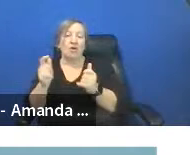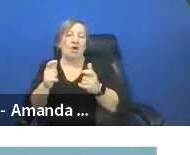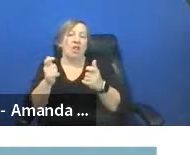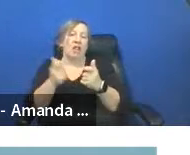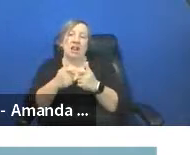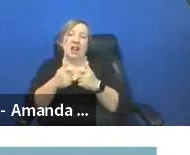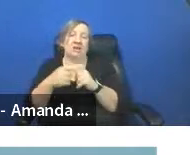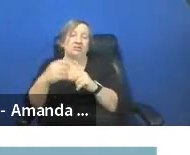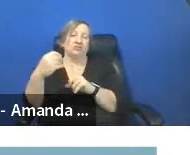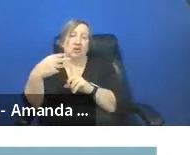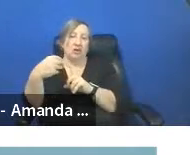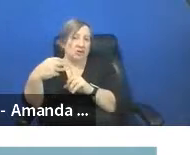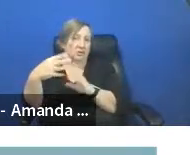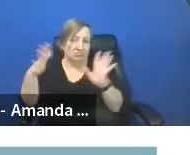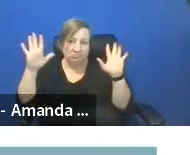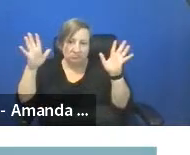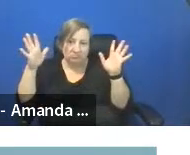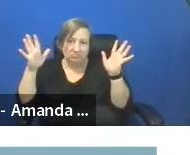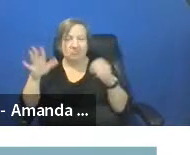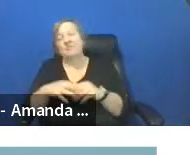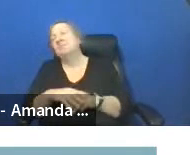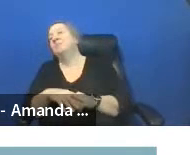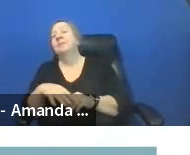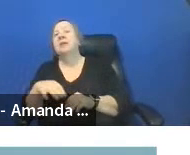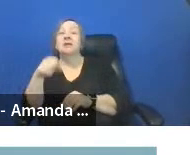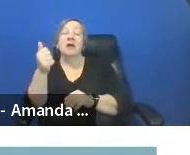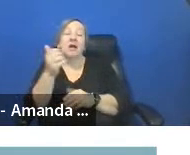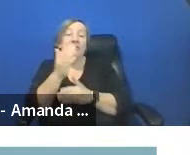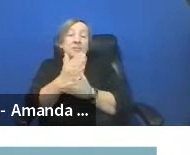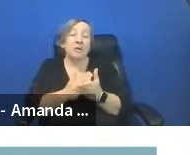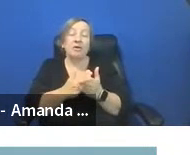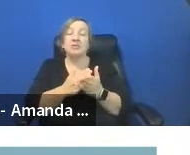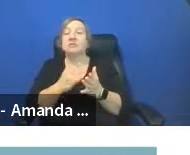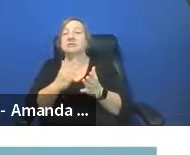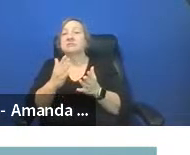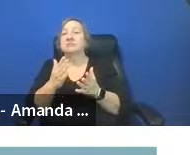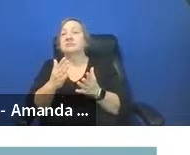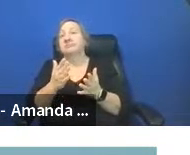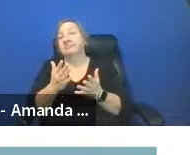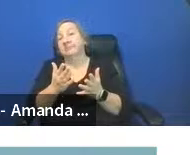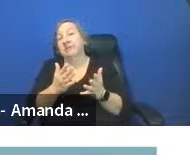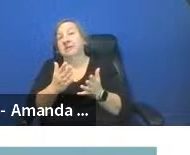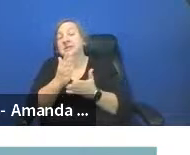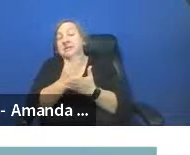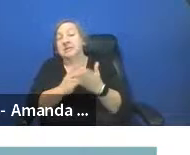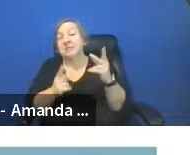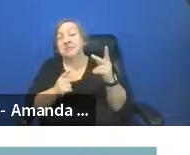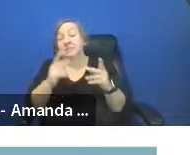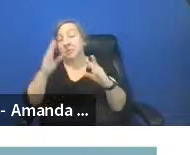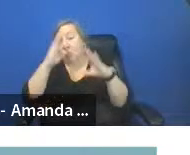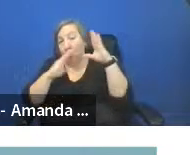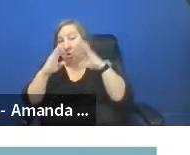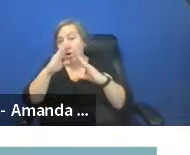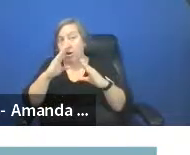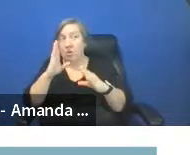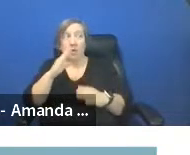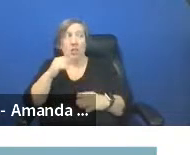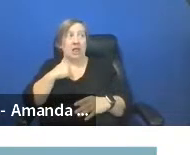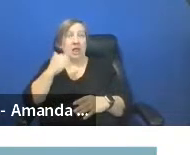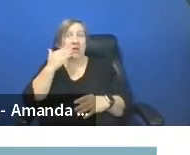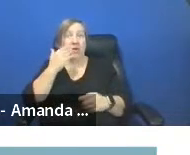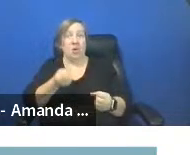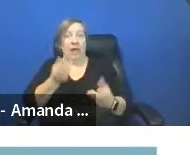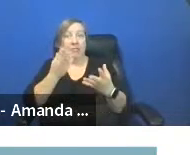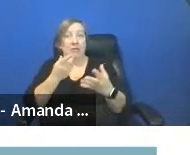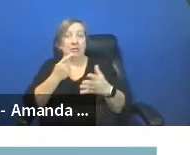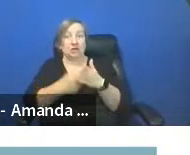tolling. One other piece of, I guess, context of some people worry, am I going to know how much it's going to cost